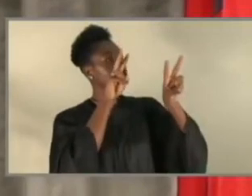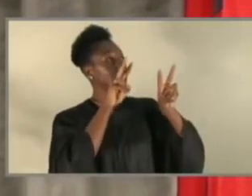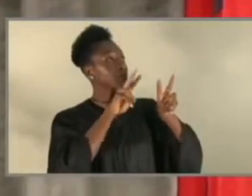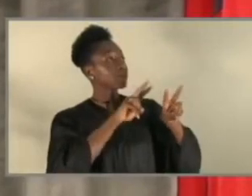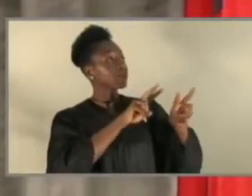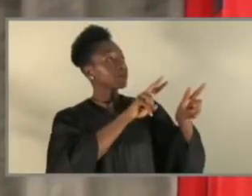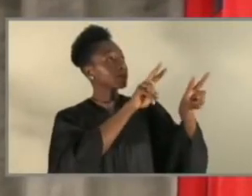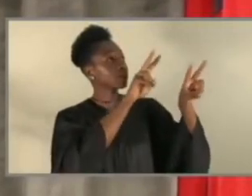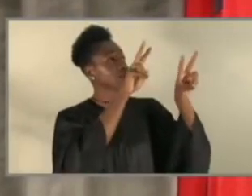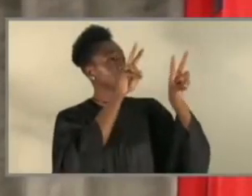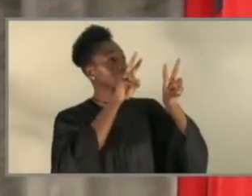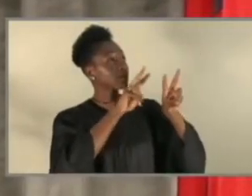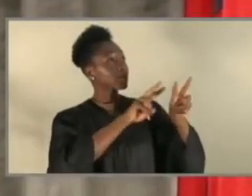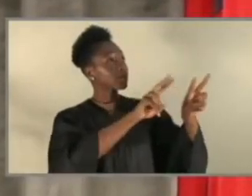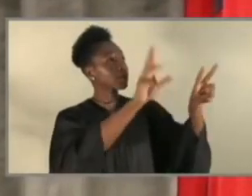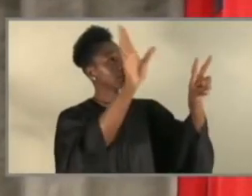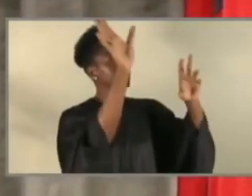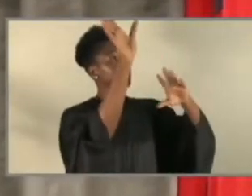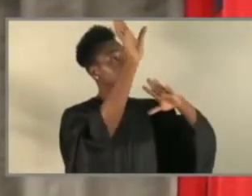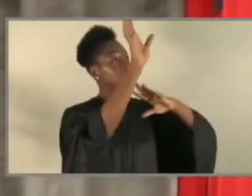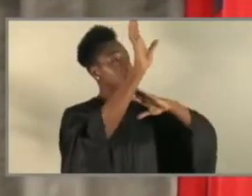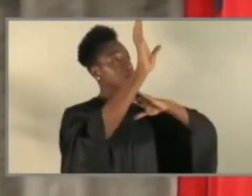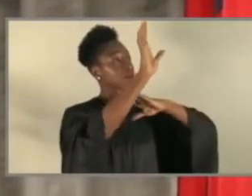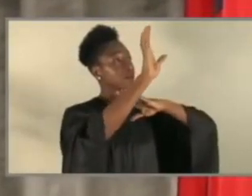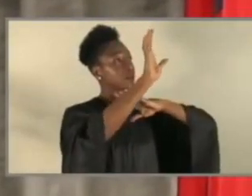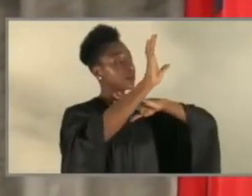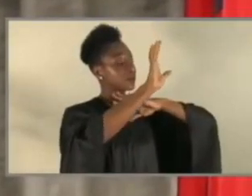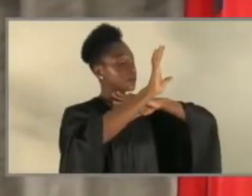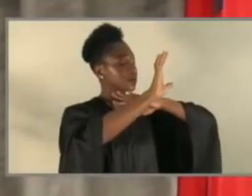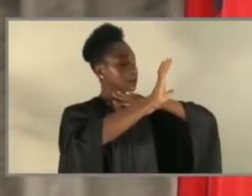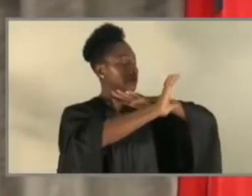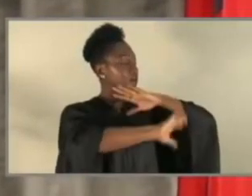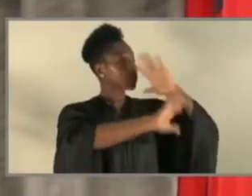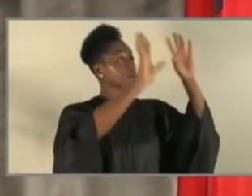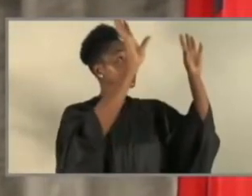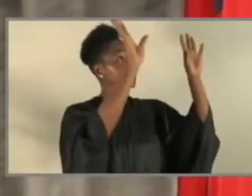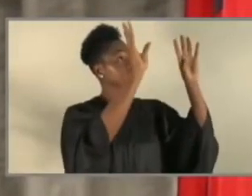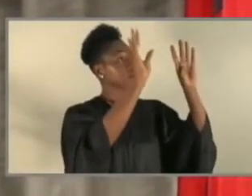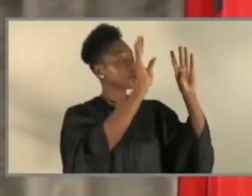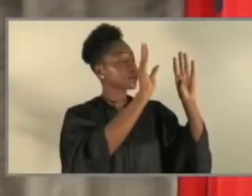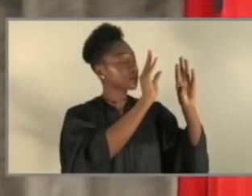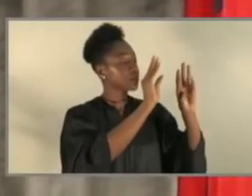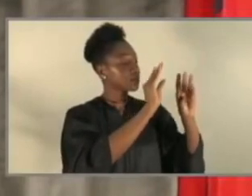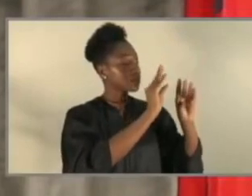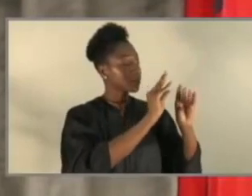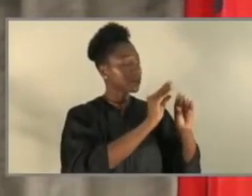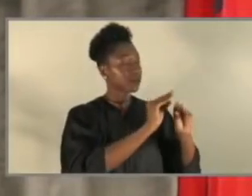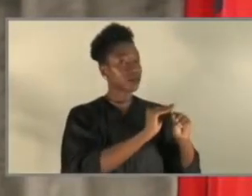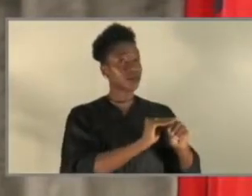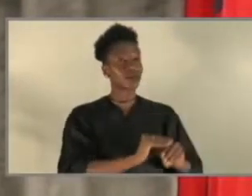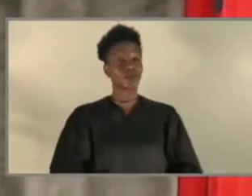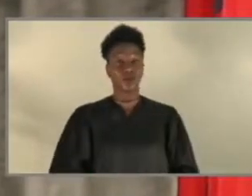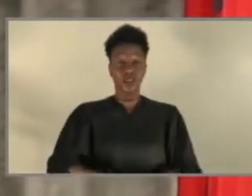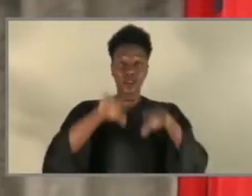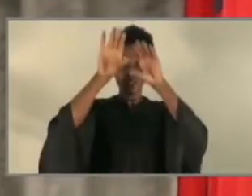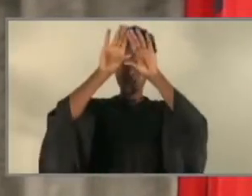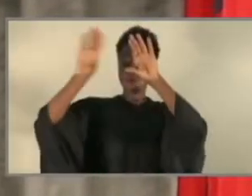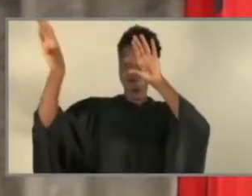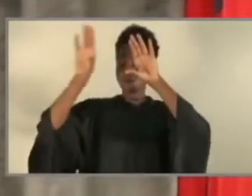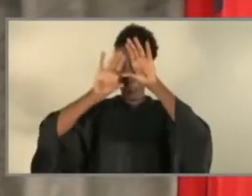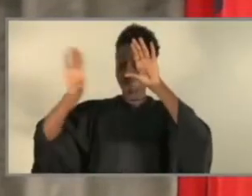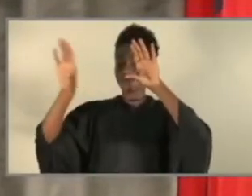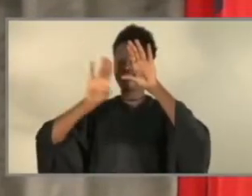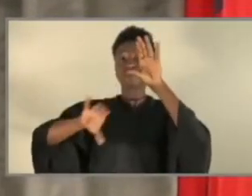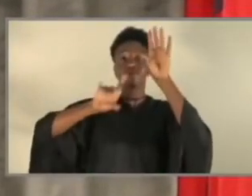hailed at the twilight's last gleaming, whose broad